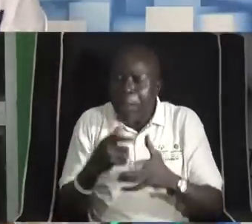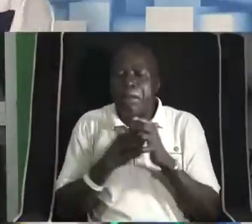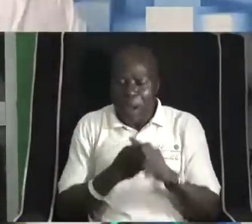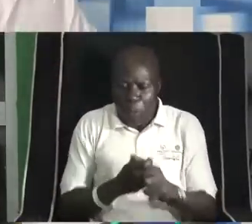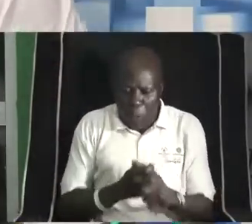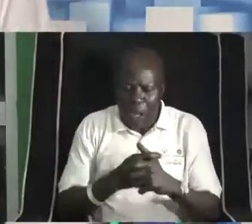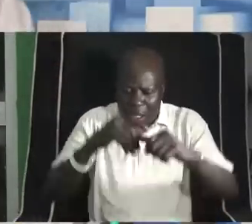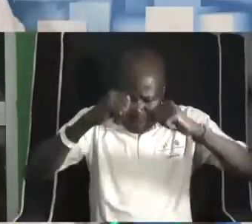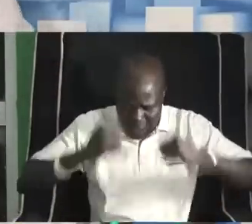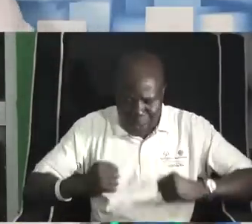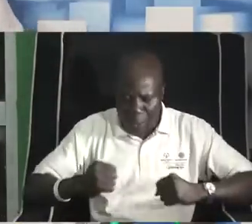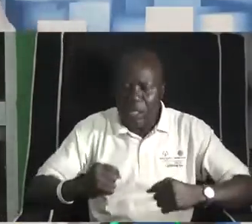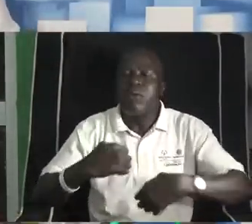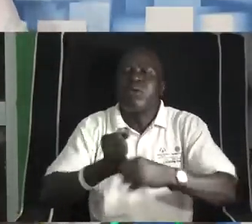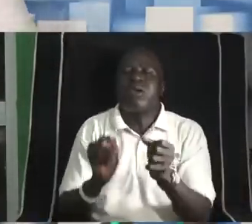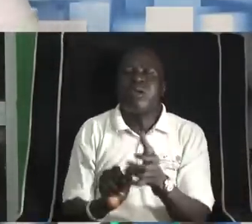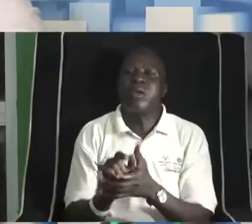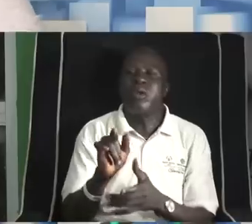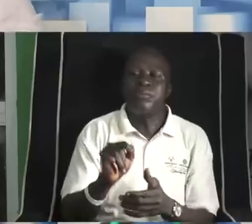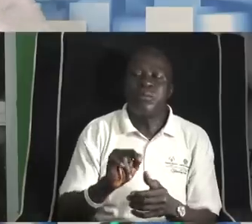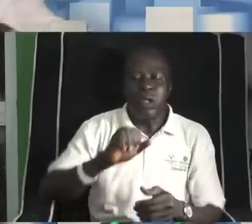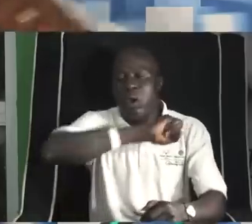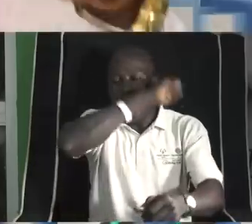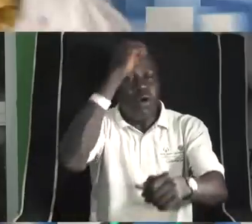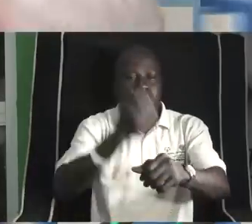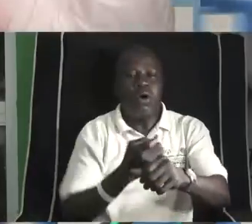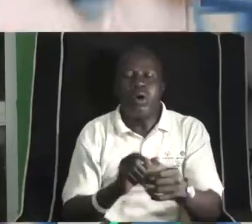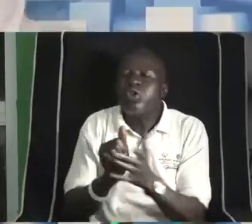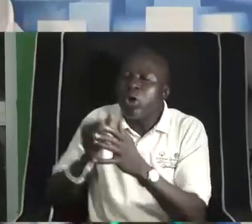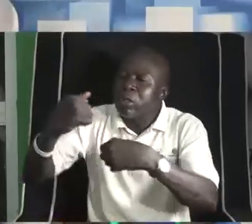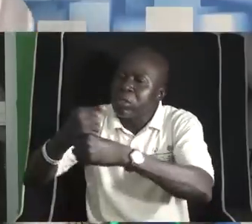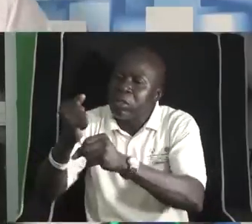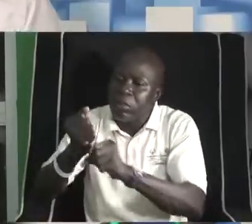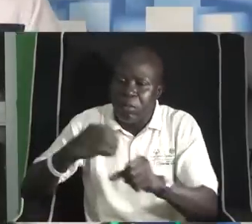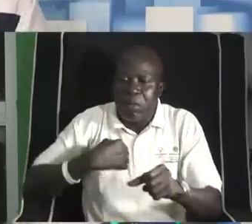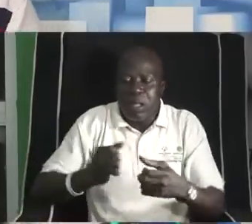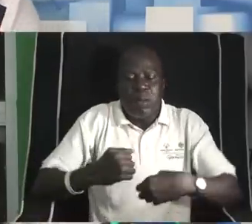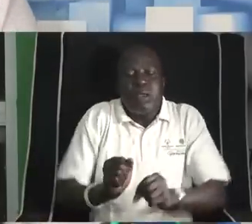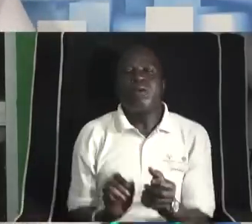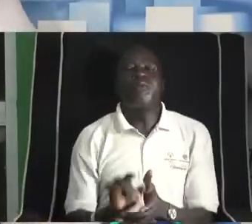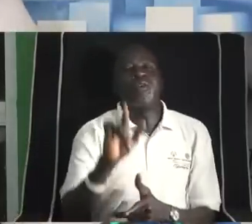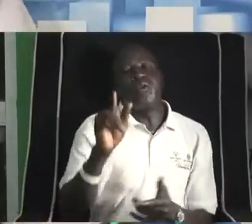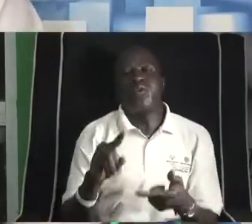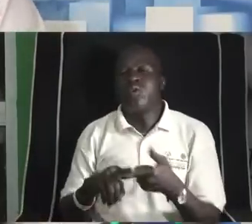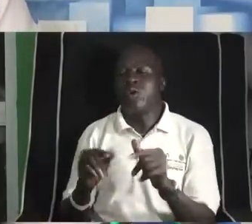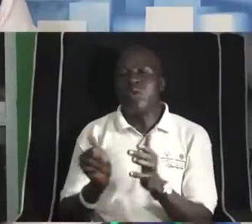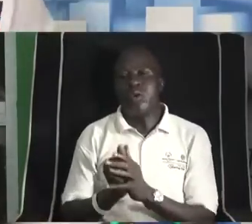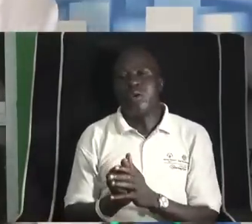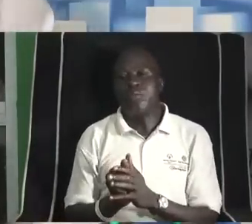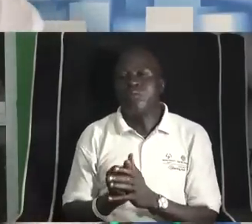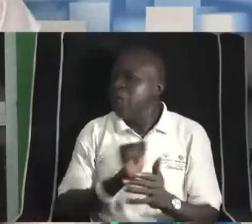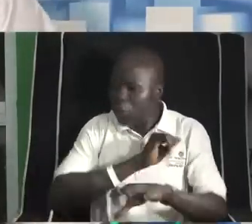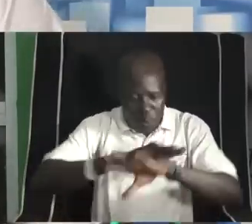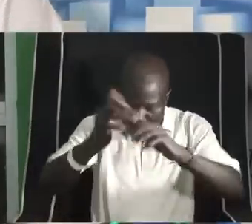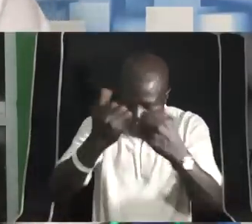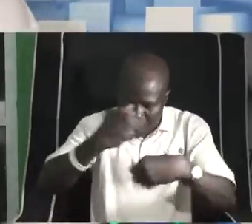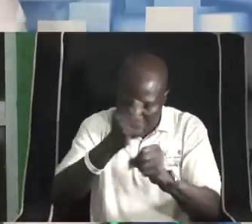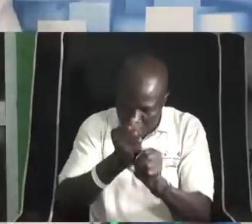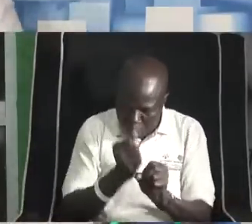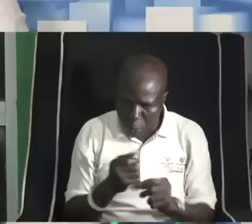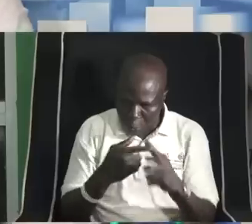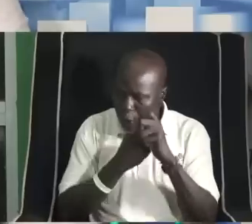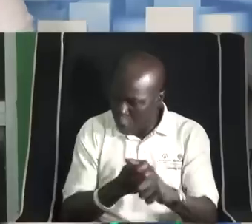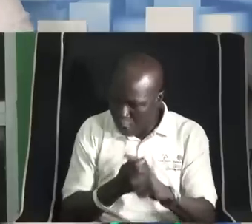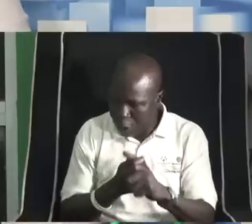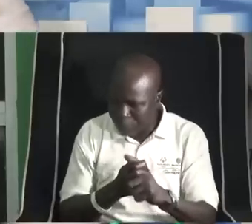I want to be part of the people that will pay 5,000. I too must fly as an eagle. The power that speed money to people. The power that make money carry the robbers that make me more than